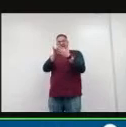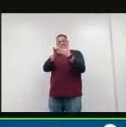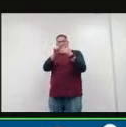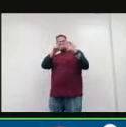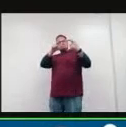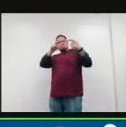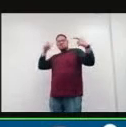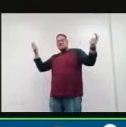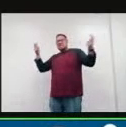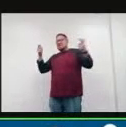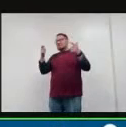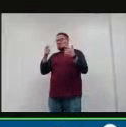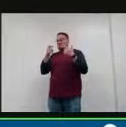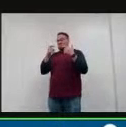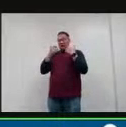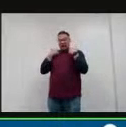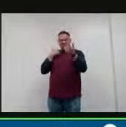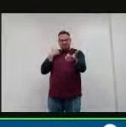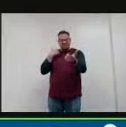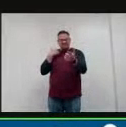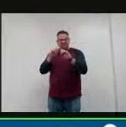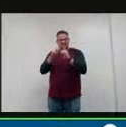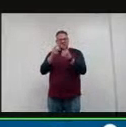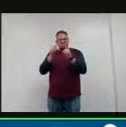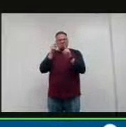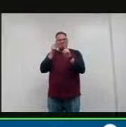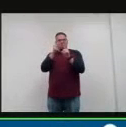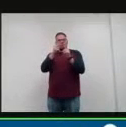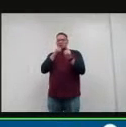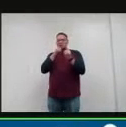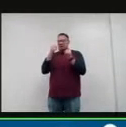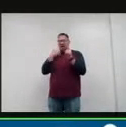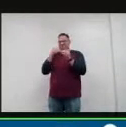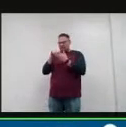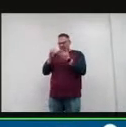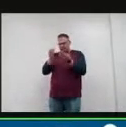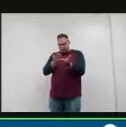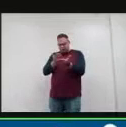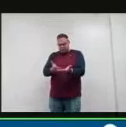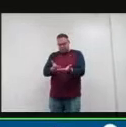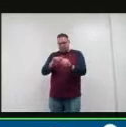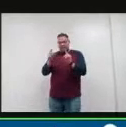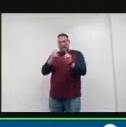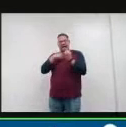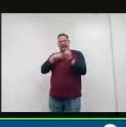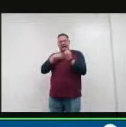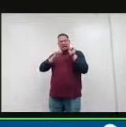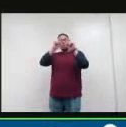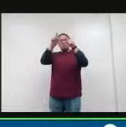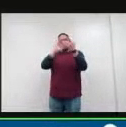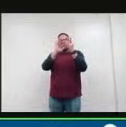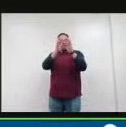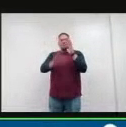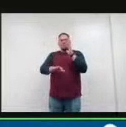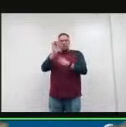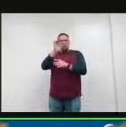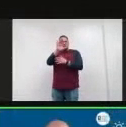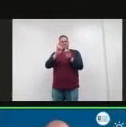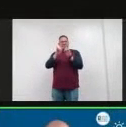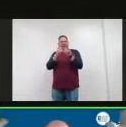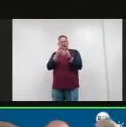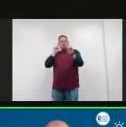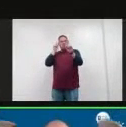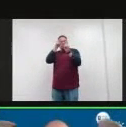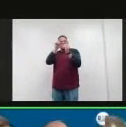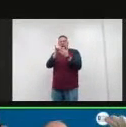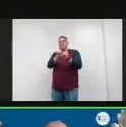don't have your strategic plan in front of me, but I can go to your website and find out what your strategic goals, what your district goals are. Those are the big ones.